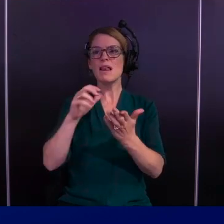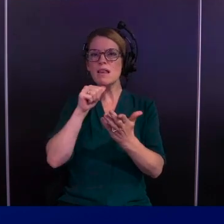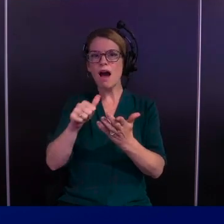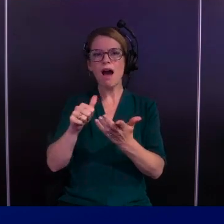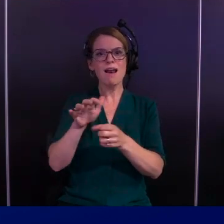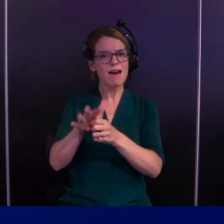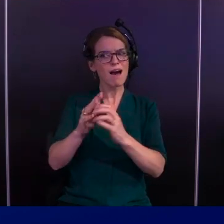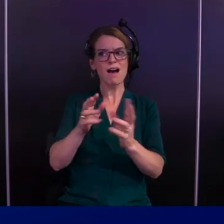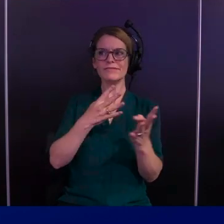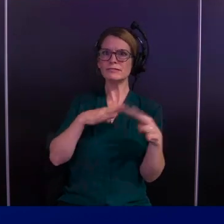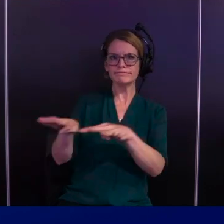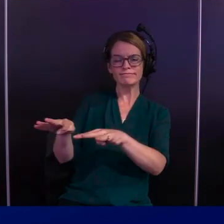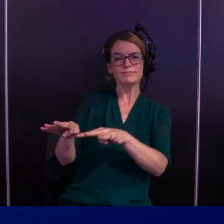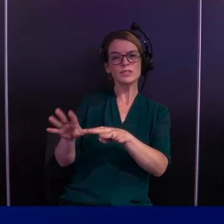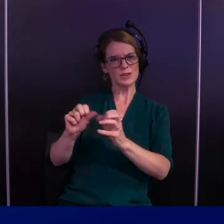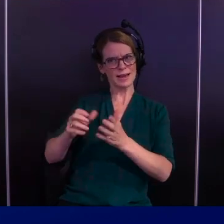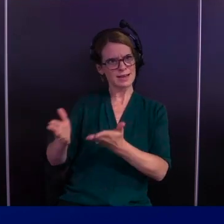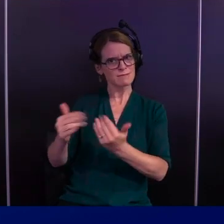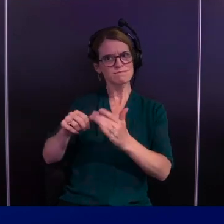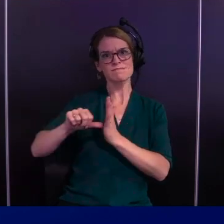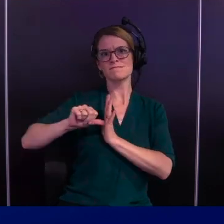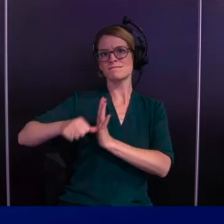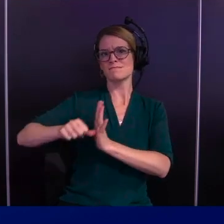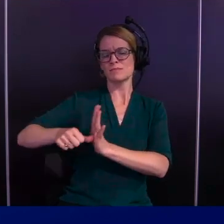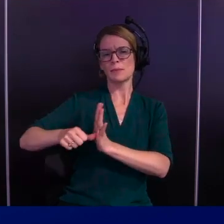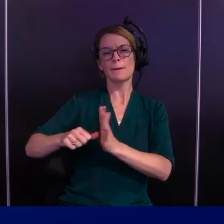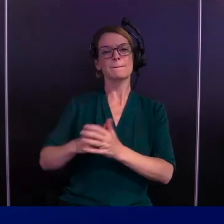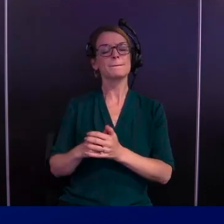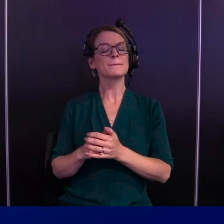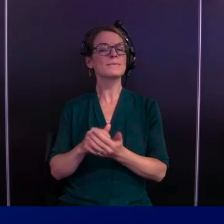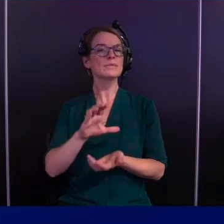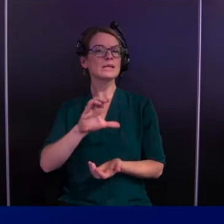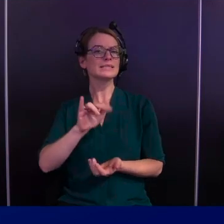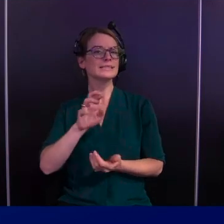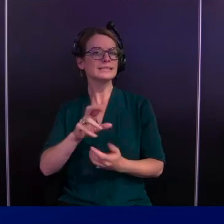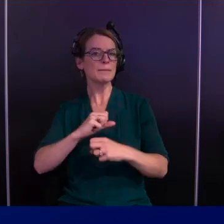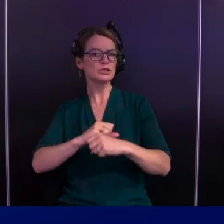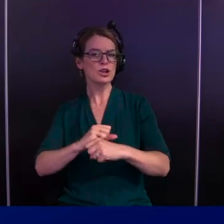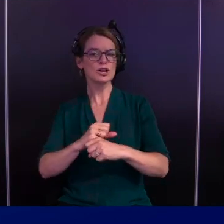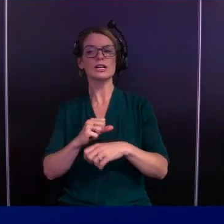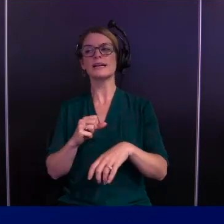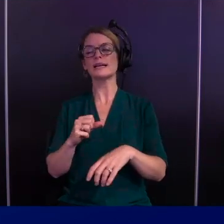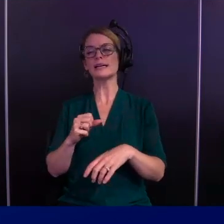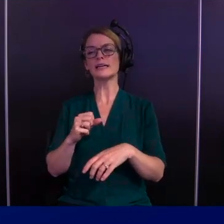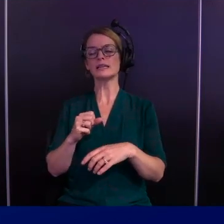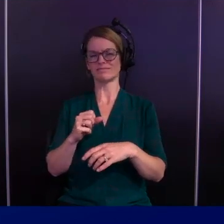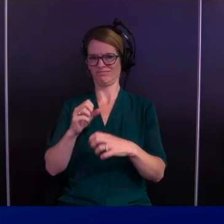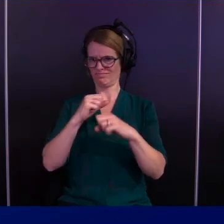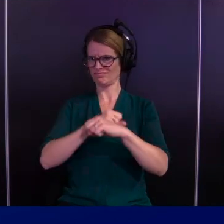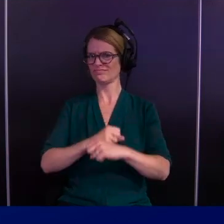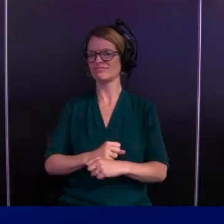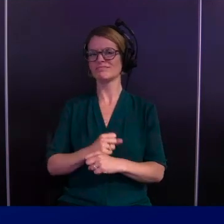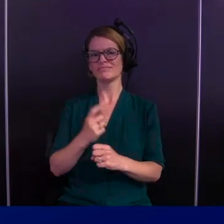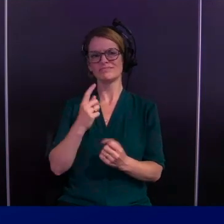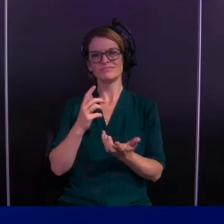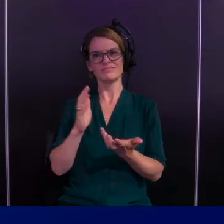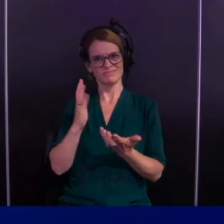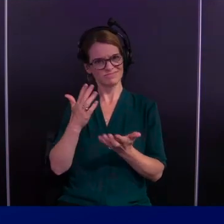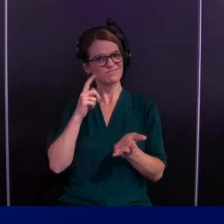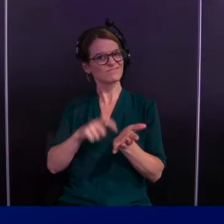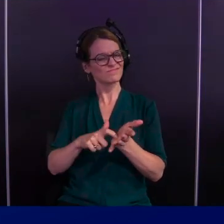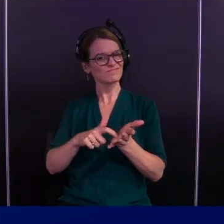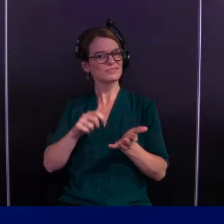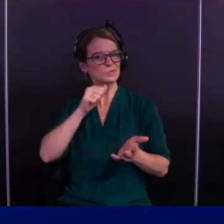woman in cybersecurity, there's multiple statistics that look at that women feel like they constantly aren't heard in meetings and